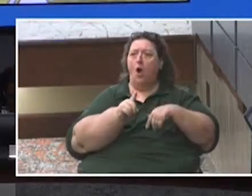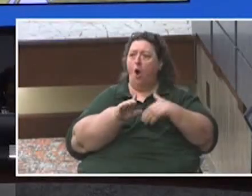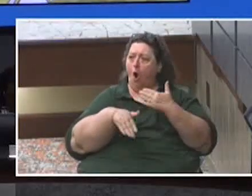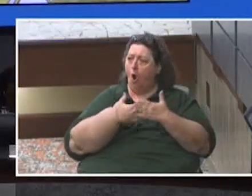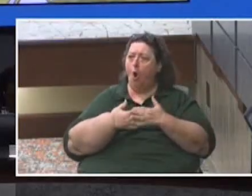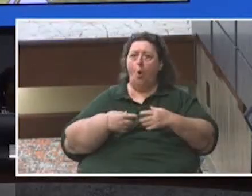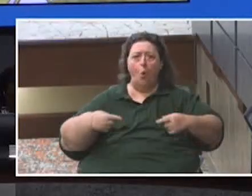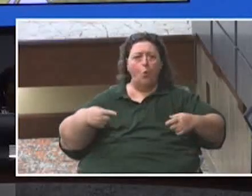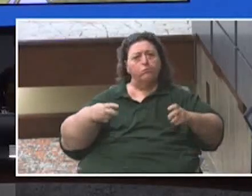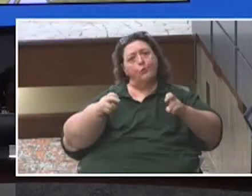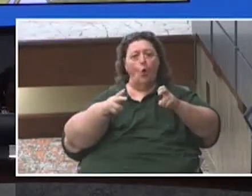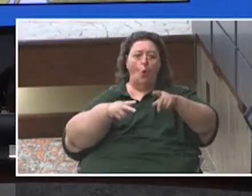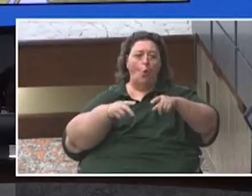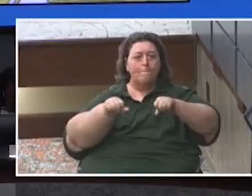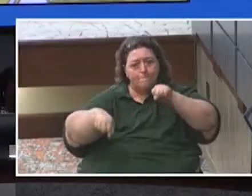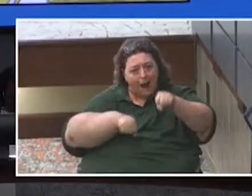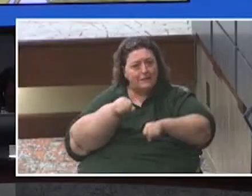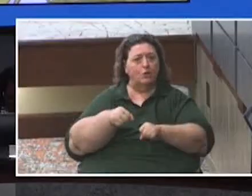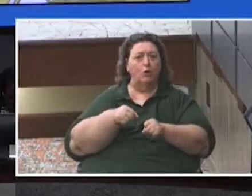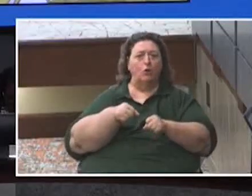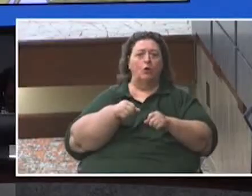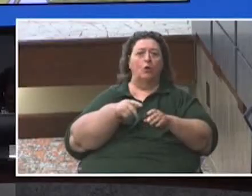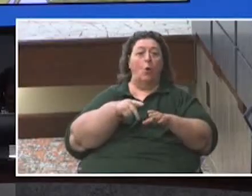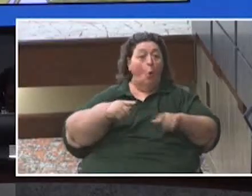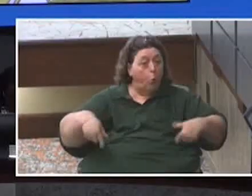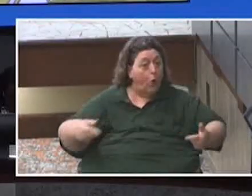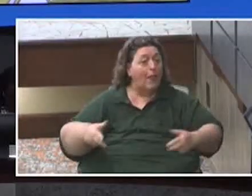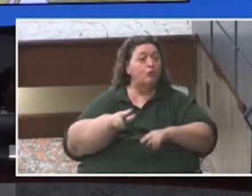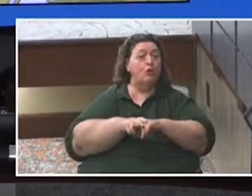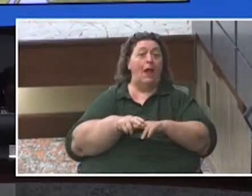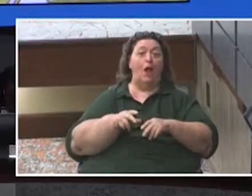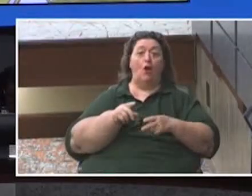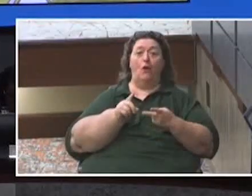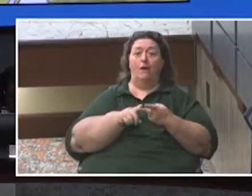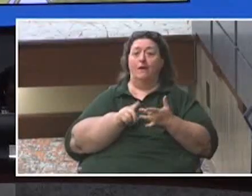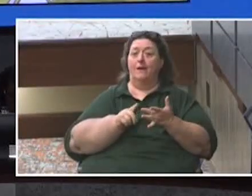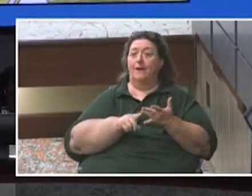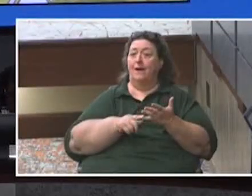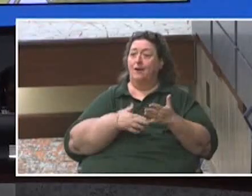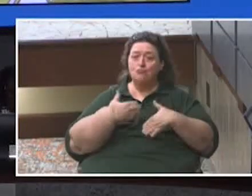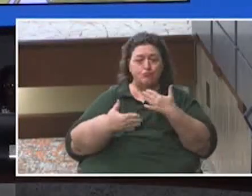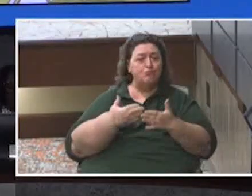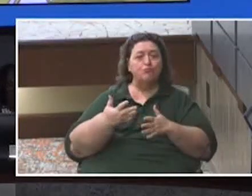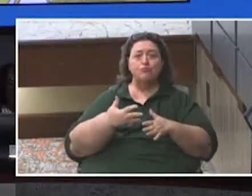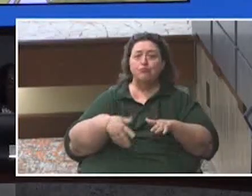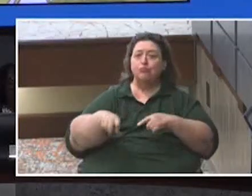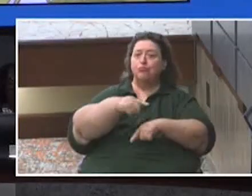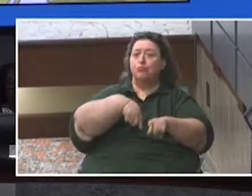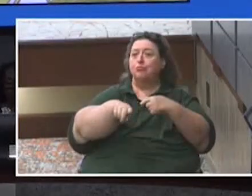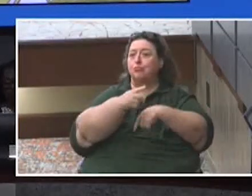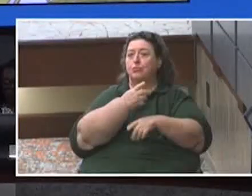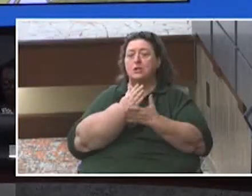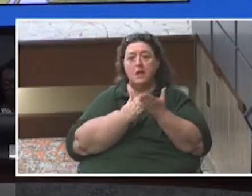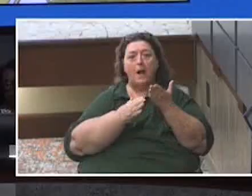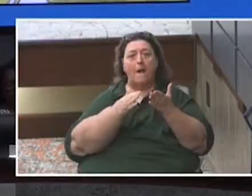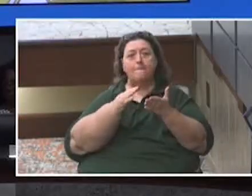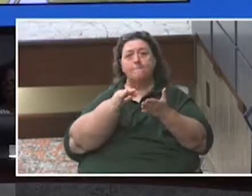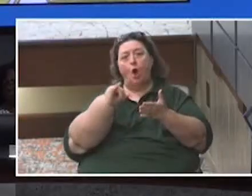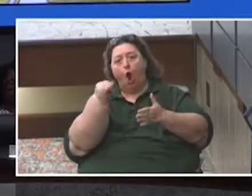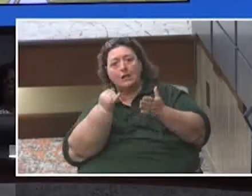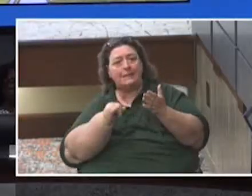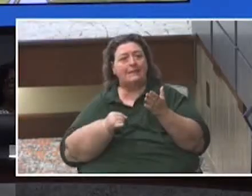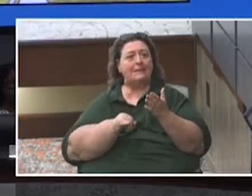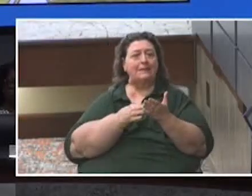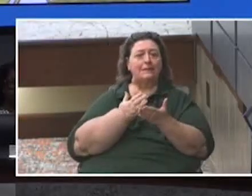for bicycles, scooters, even wheelchairs, a pump track to get some momentum going, also with some artistic components as